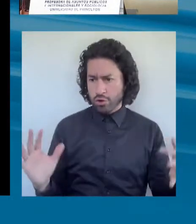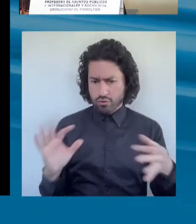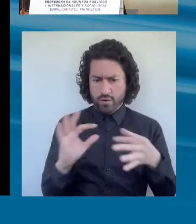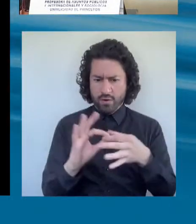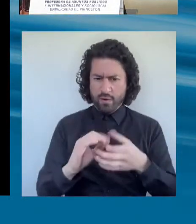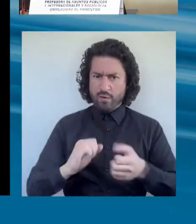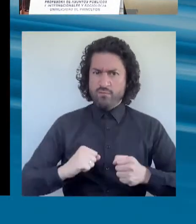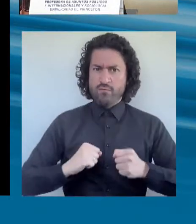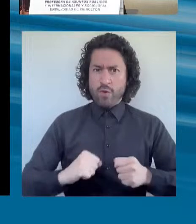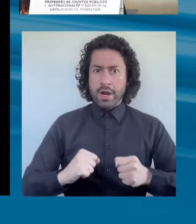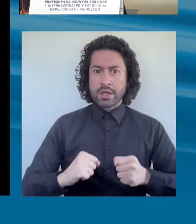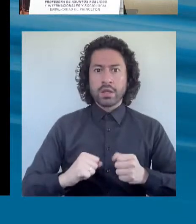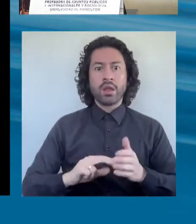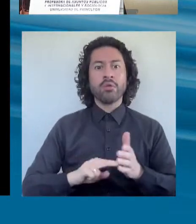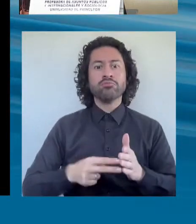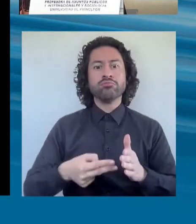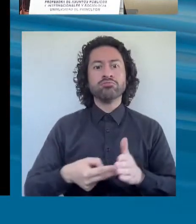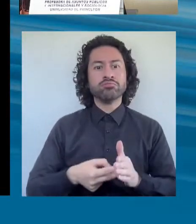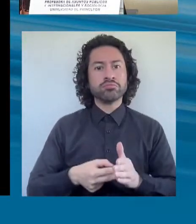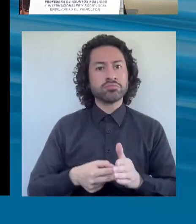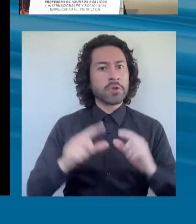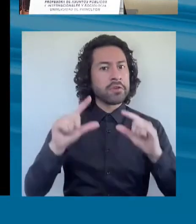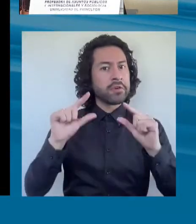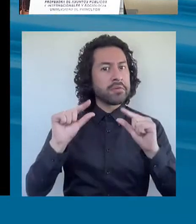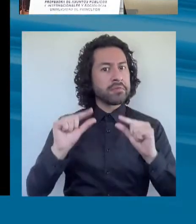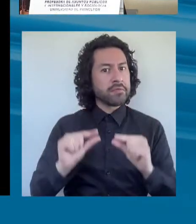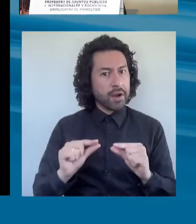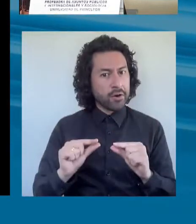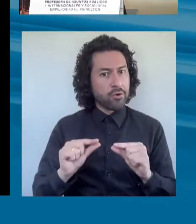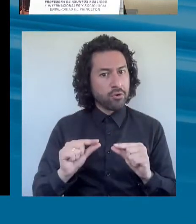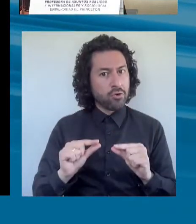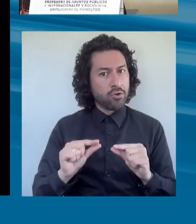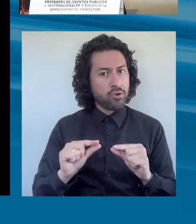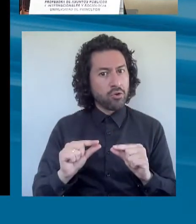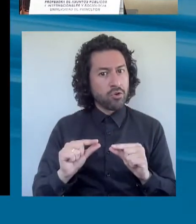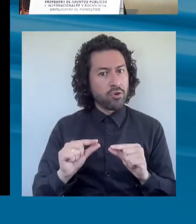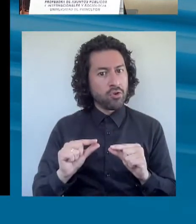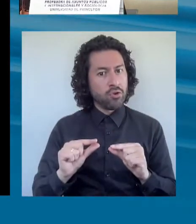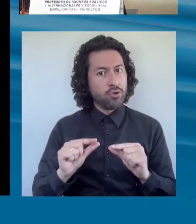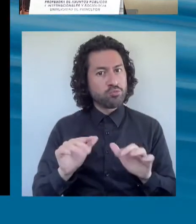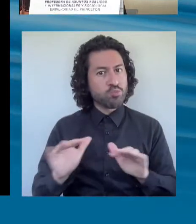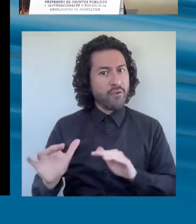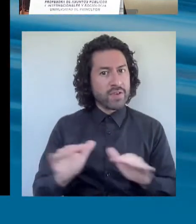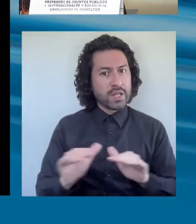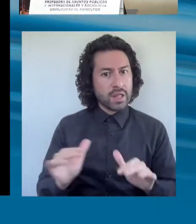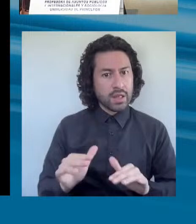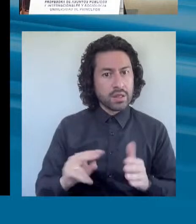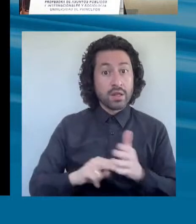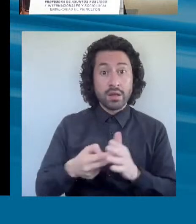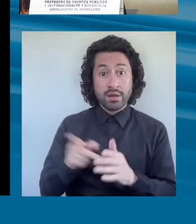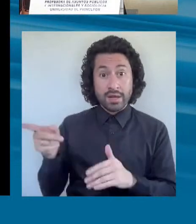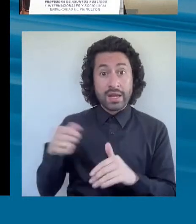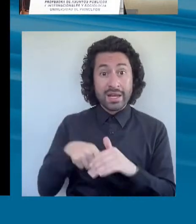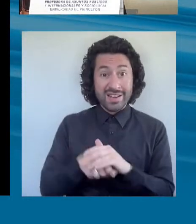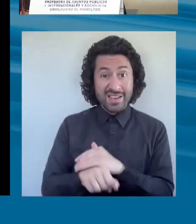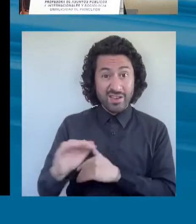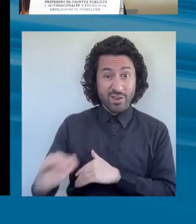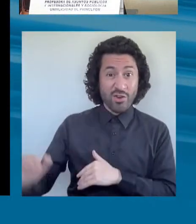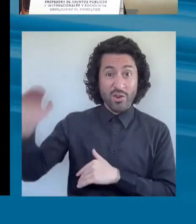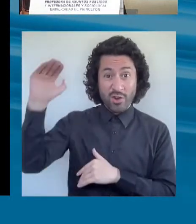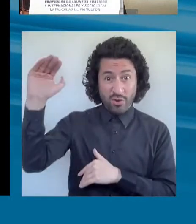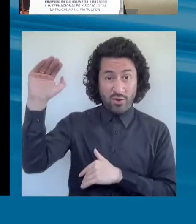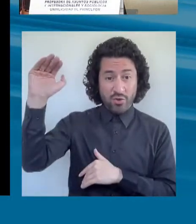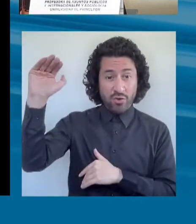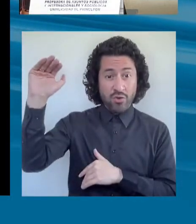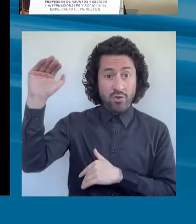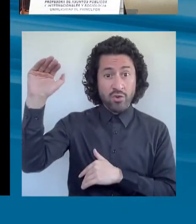association indicates low mobility. In other words, children's income is determined by what we